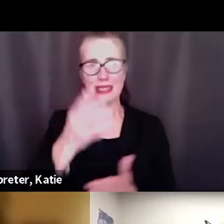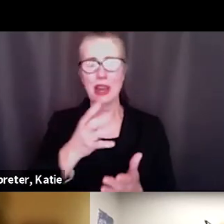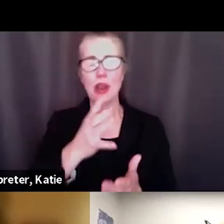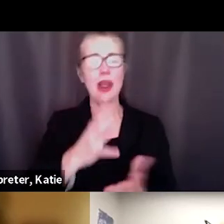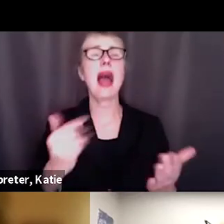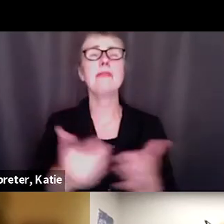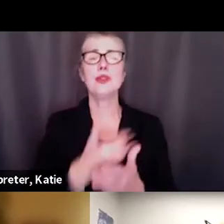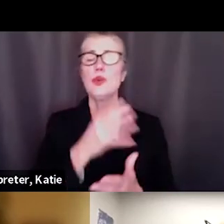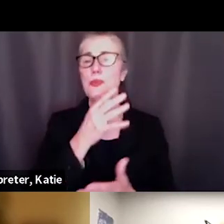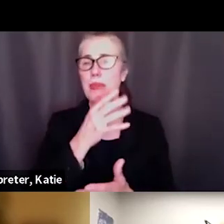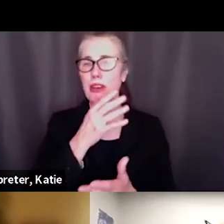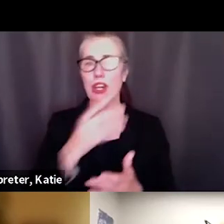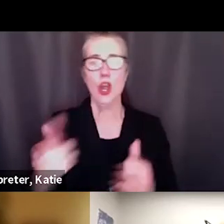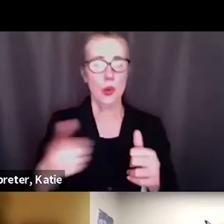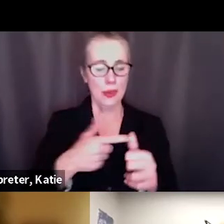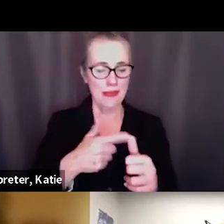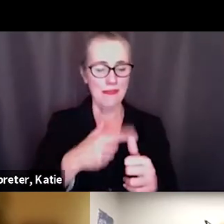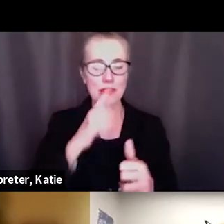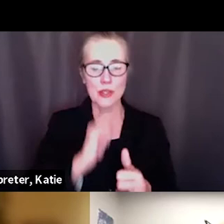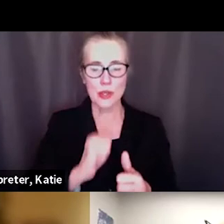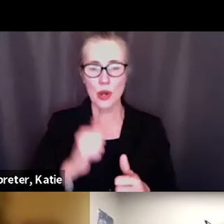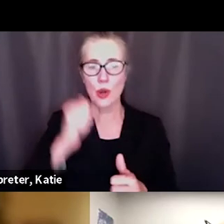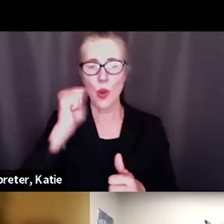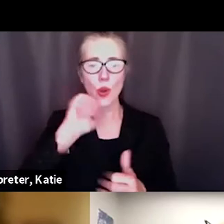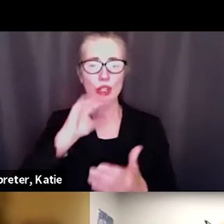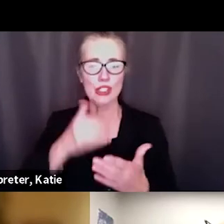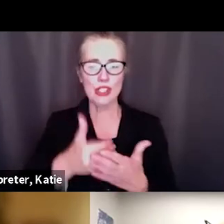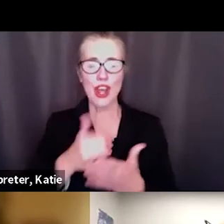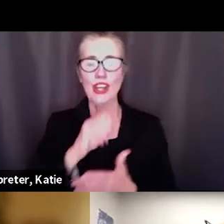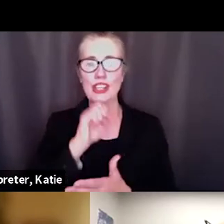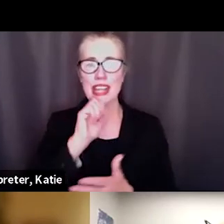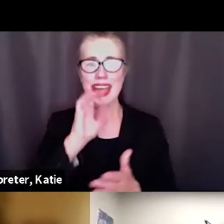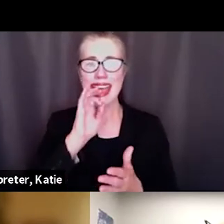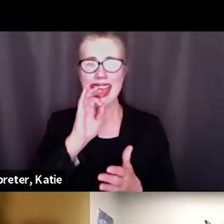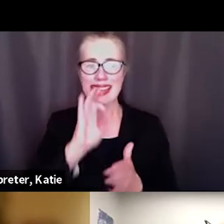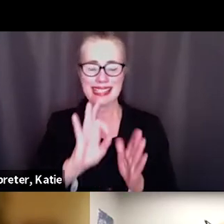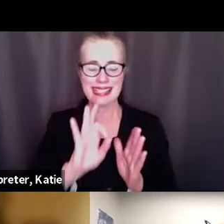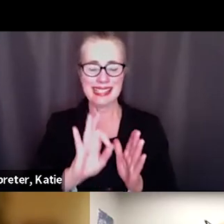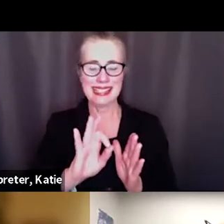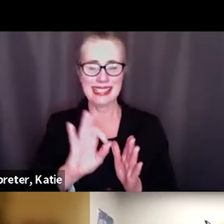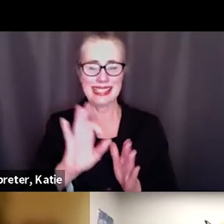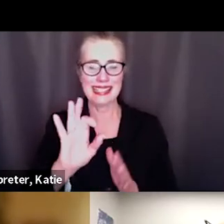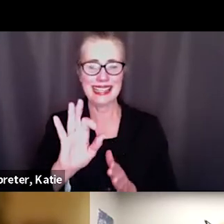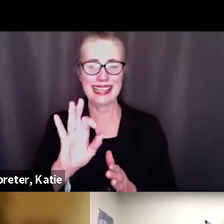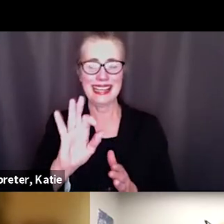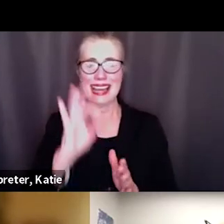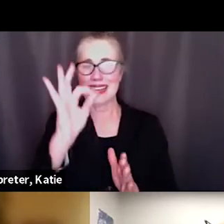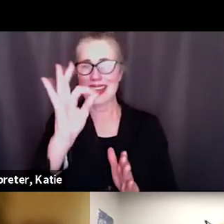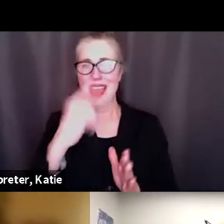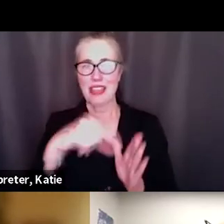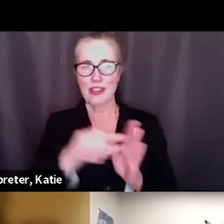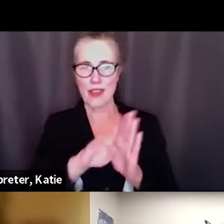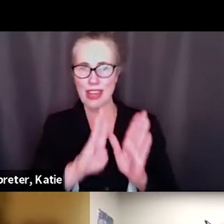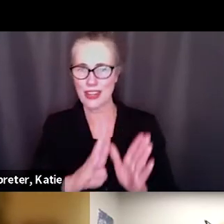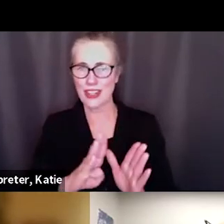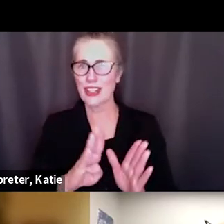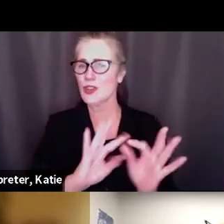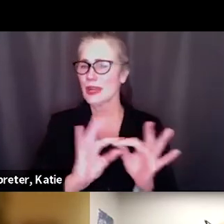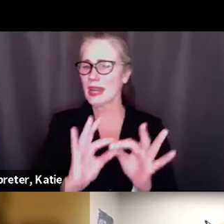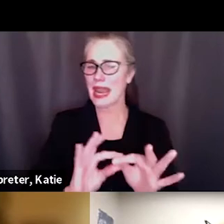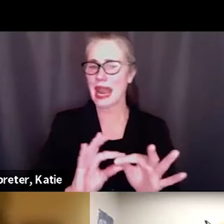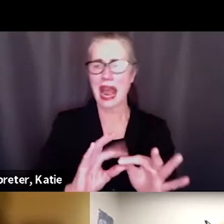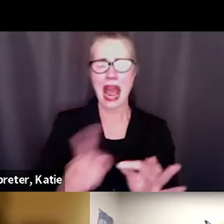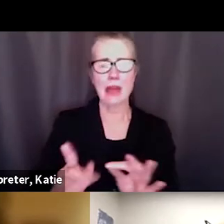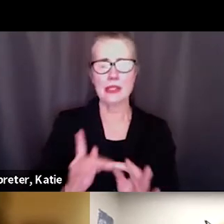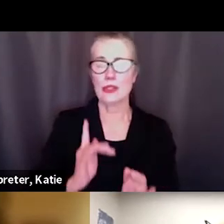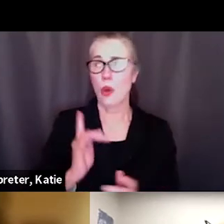daughter um as a as a ninth grader i think you all can relate who have children um i was so i was so thrilled when i met dr